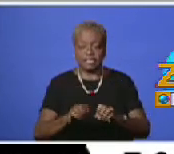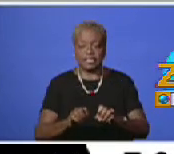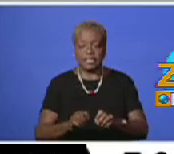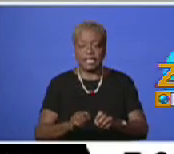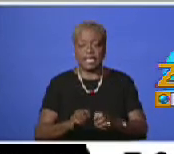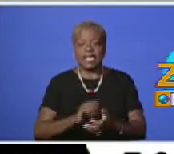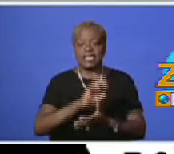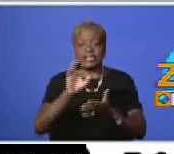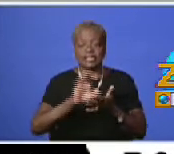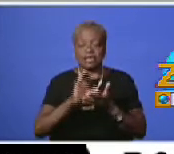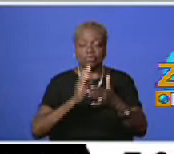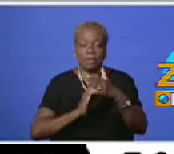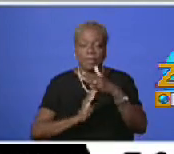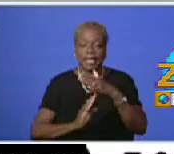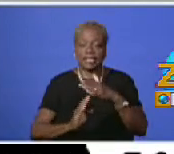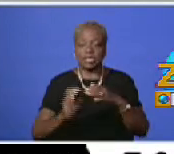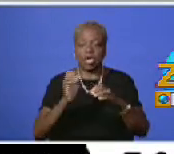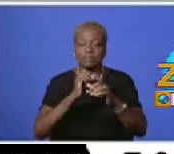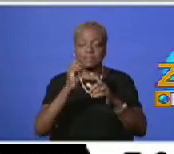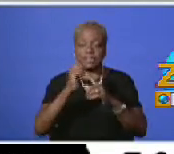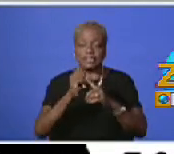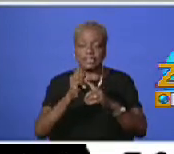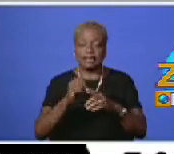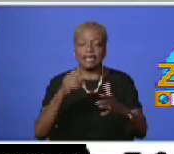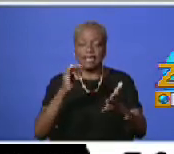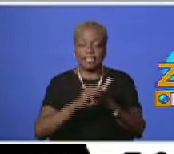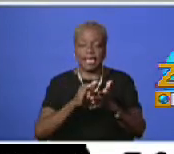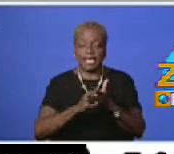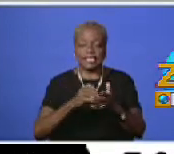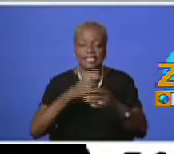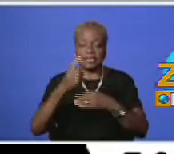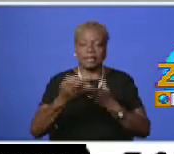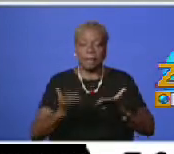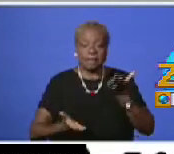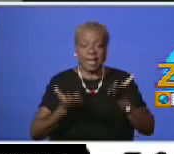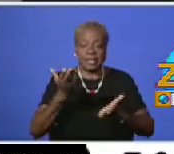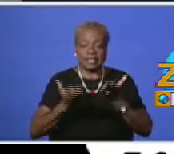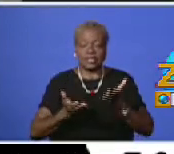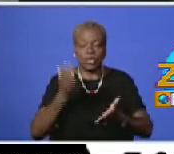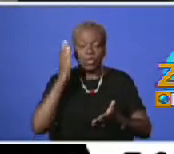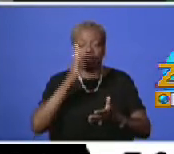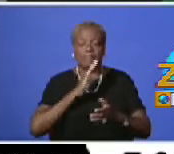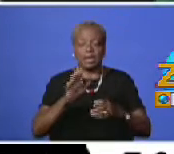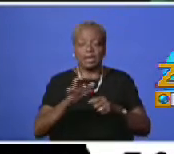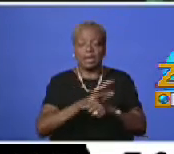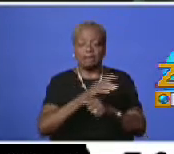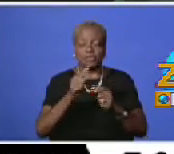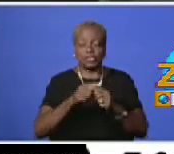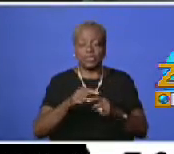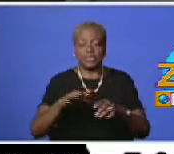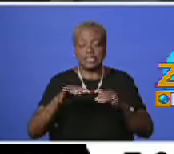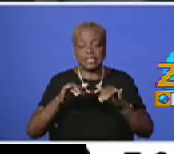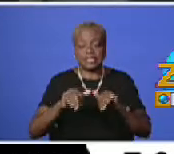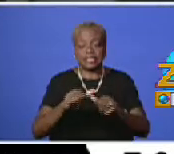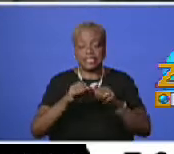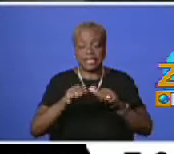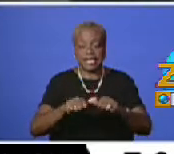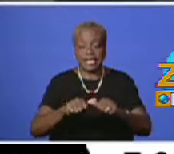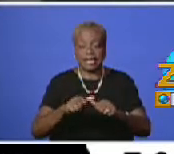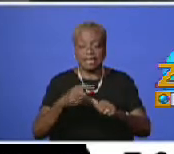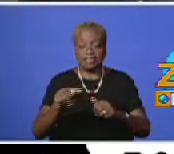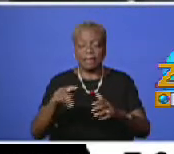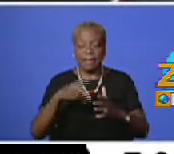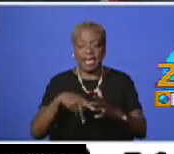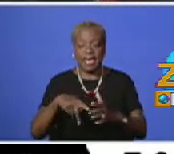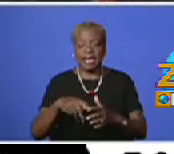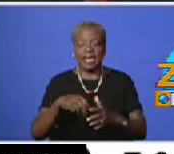nonetheless optimistic that external balances will be adequate to sustain the Bahamian dollar currency peg, adding that in light of the